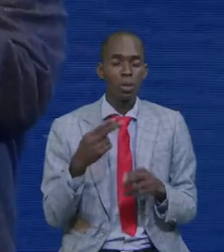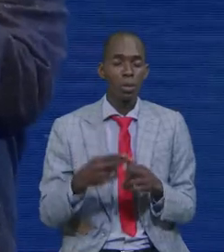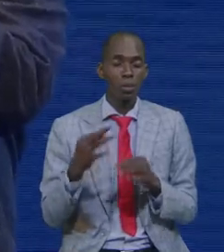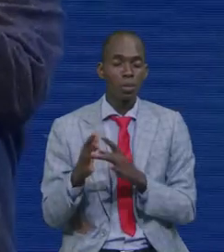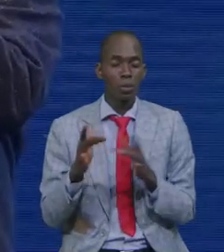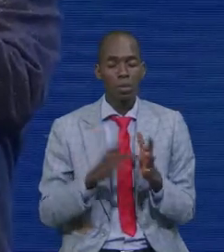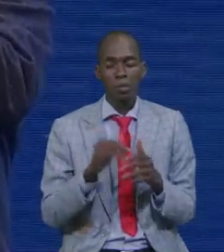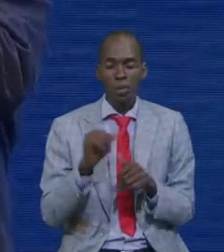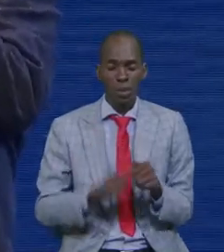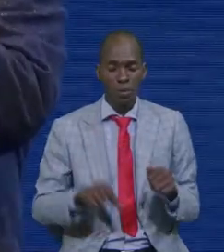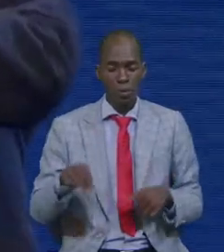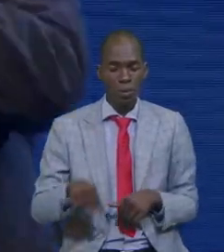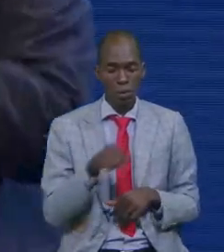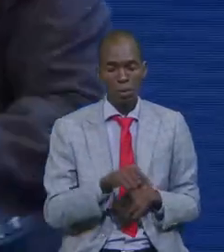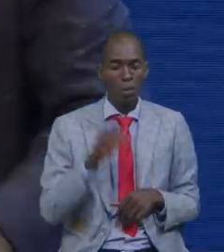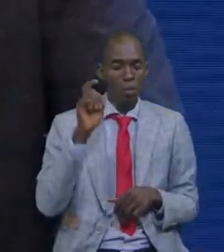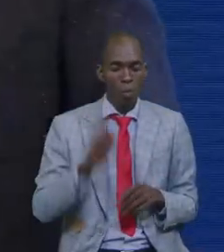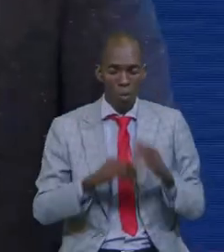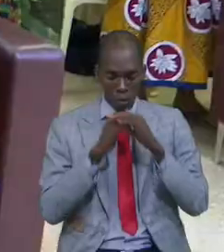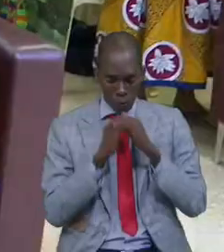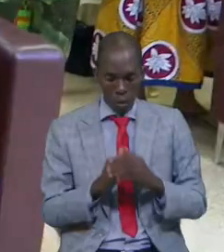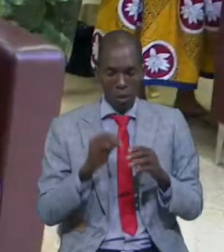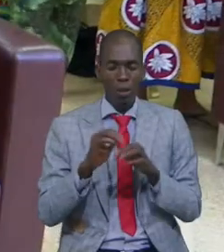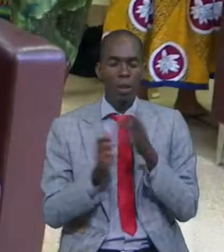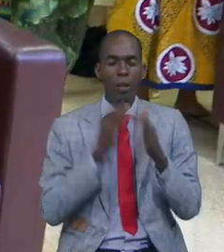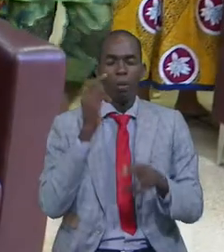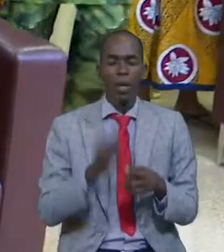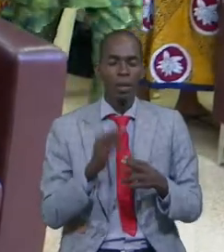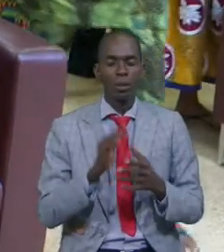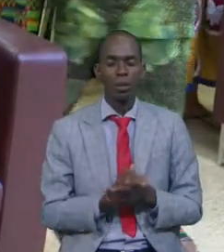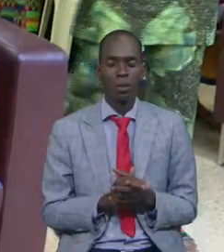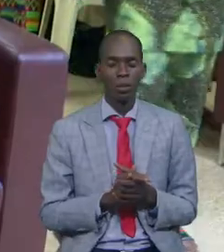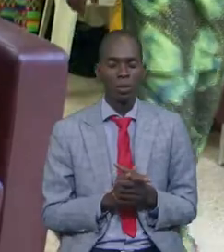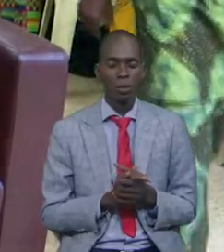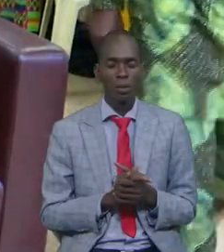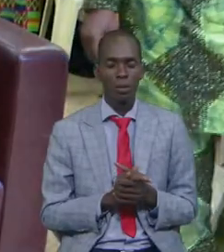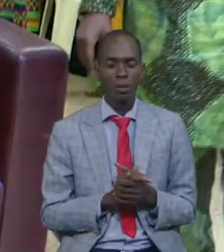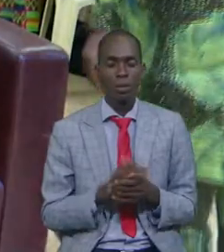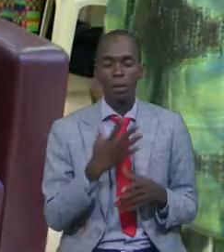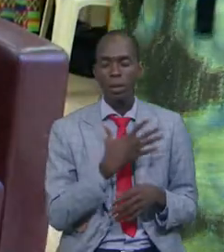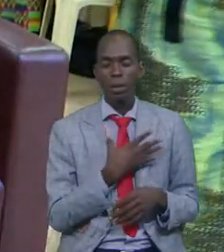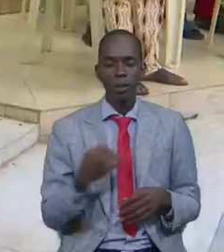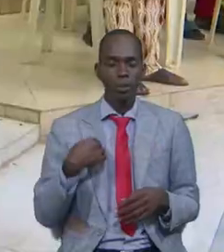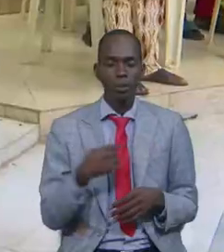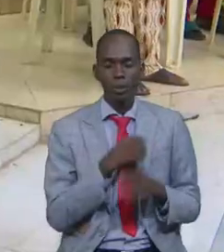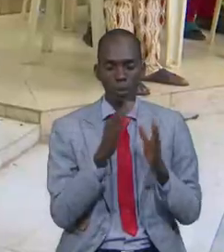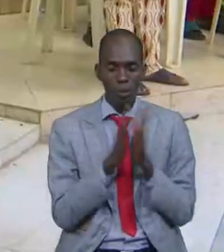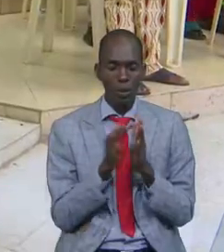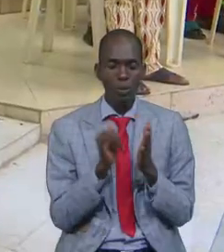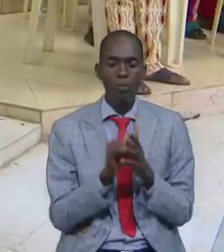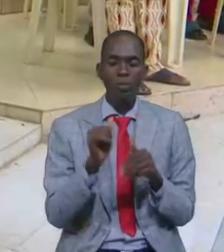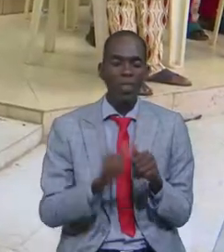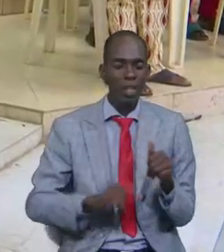every knee will bow in Jesus' name. And we pray that every